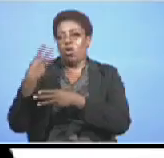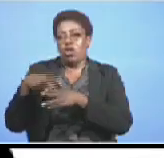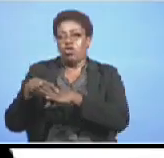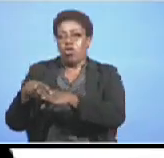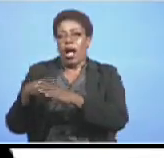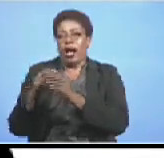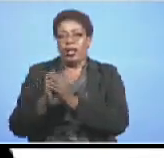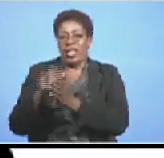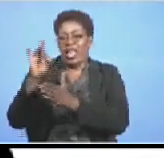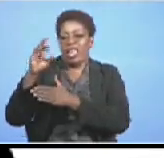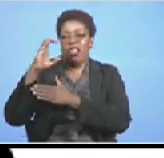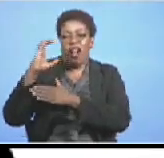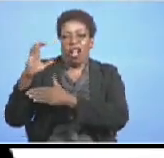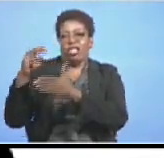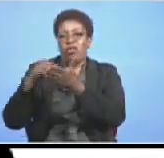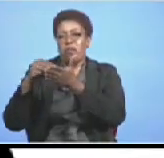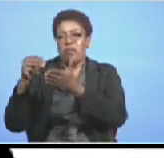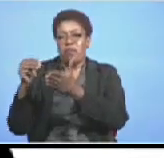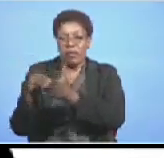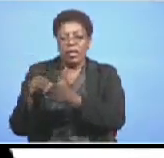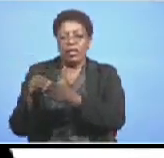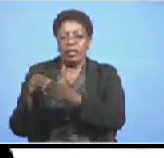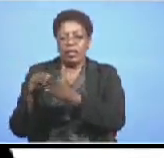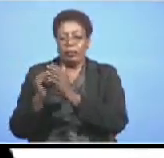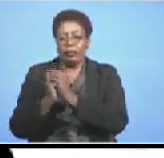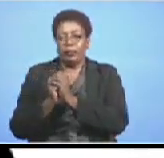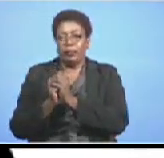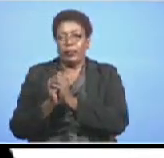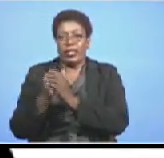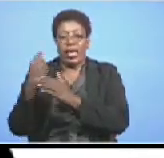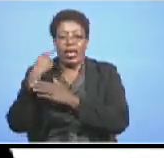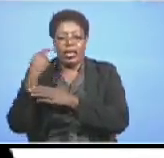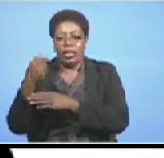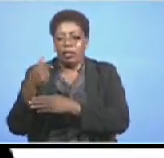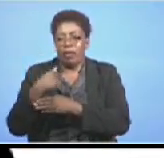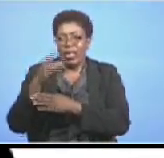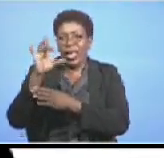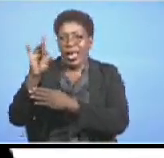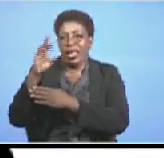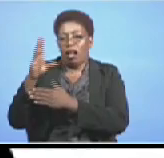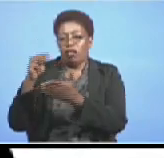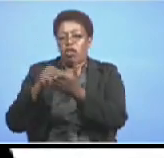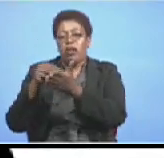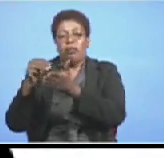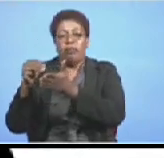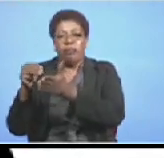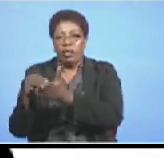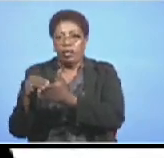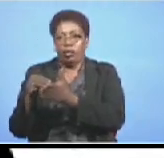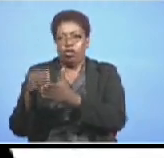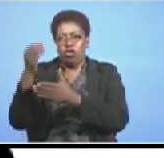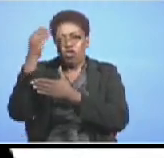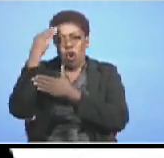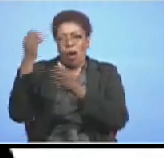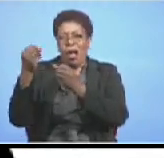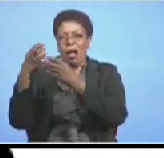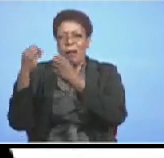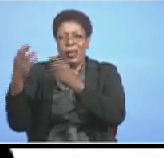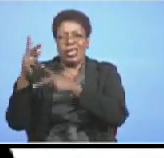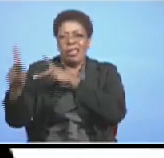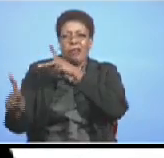800 million. 800 million, guys. 800. Listen to me, man. 800 million. You know how much people it